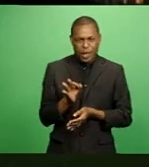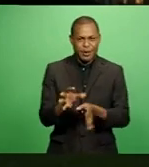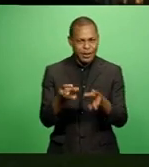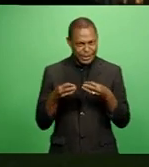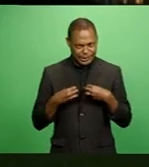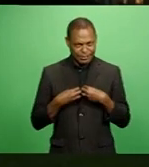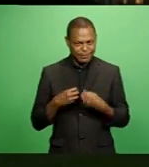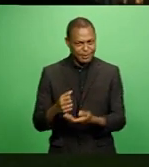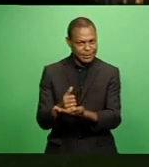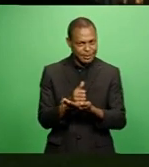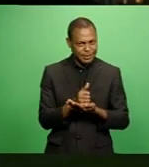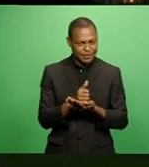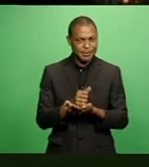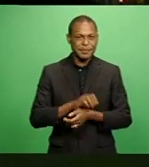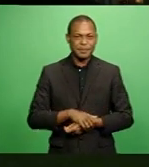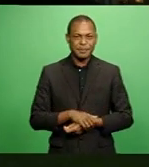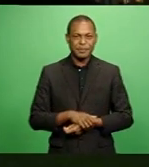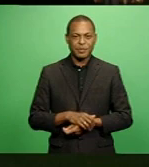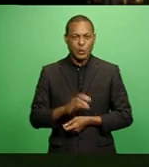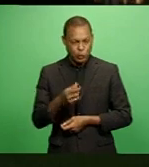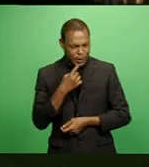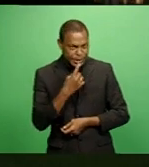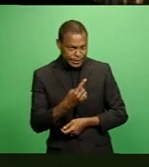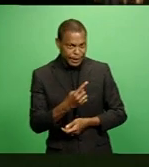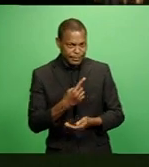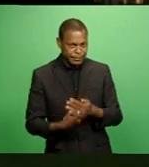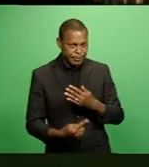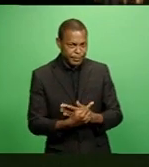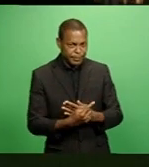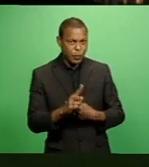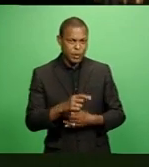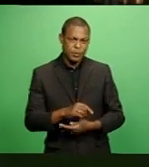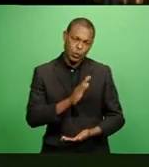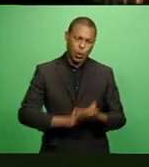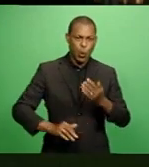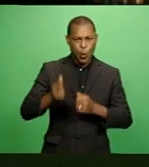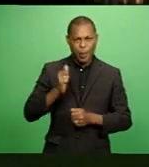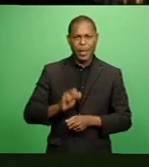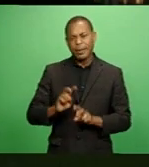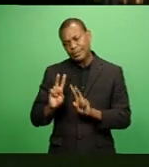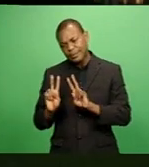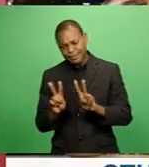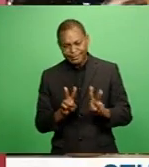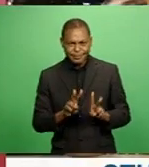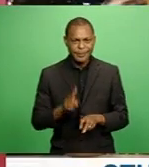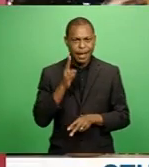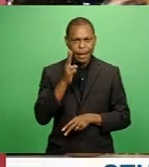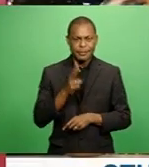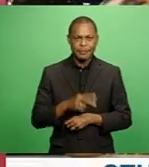the assistance. And Sonoy says that they will go back and look into this. Ateda.